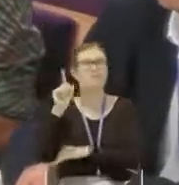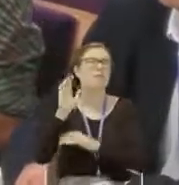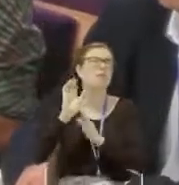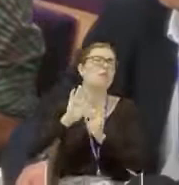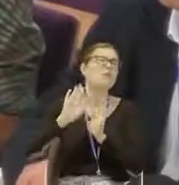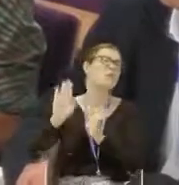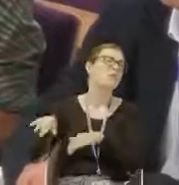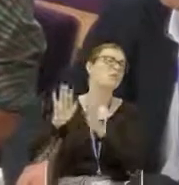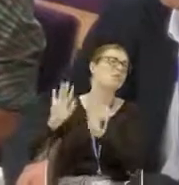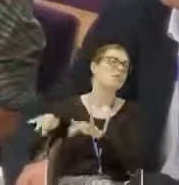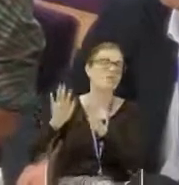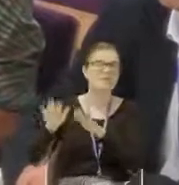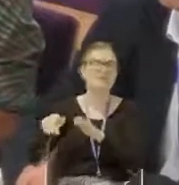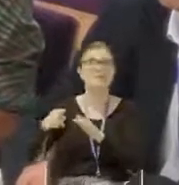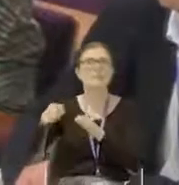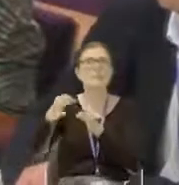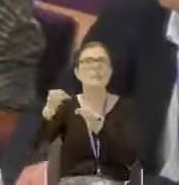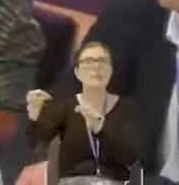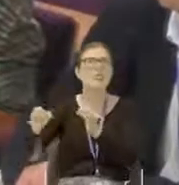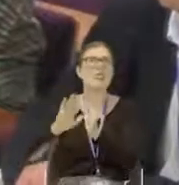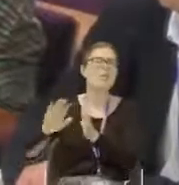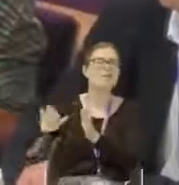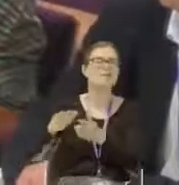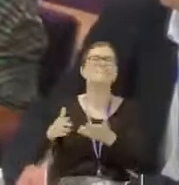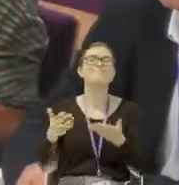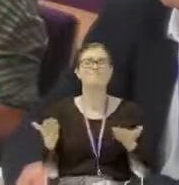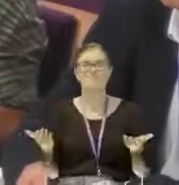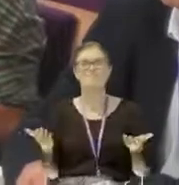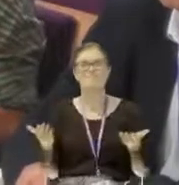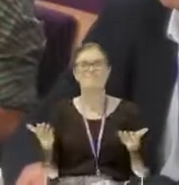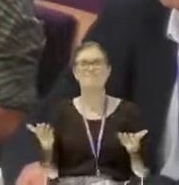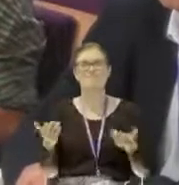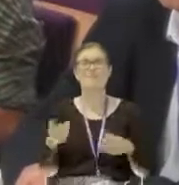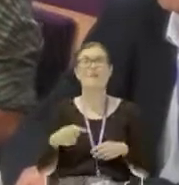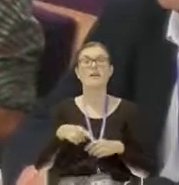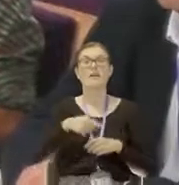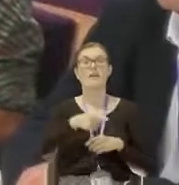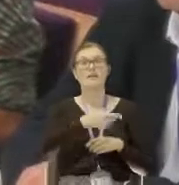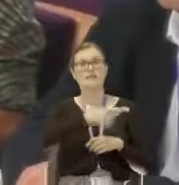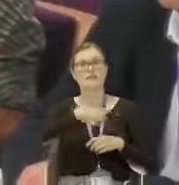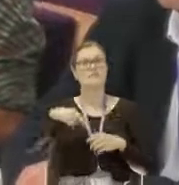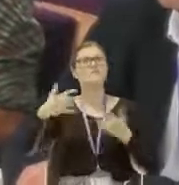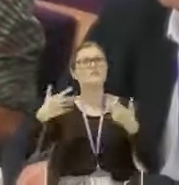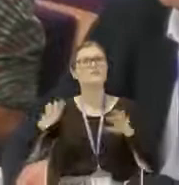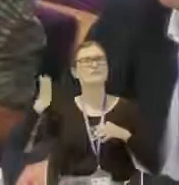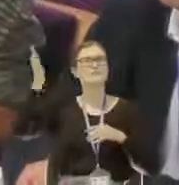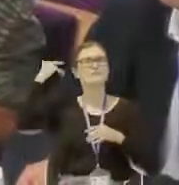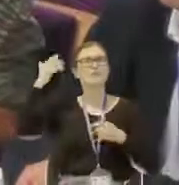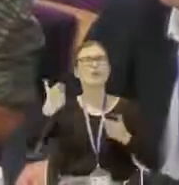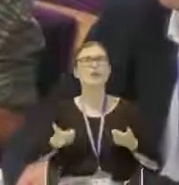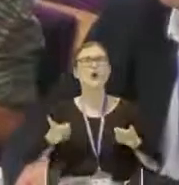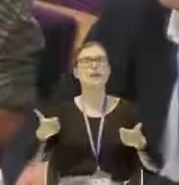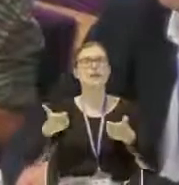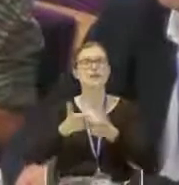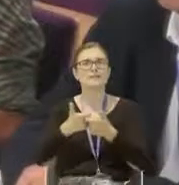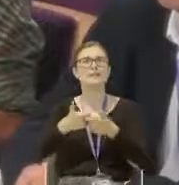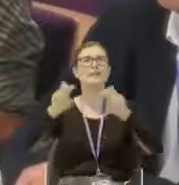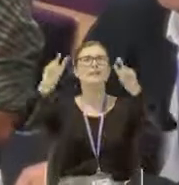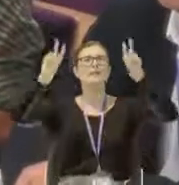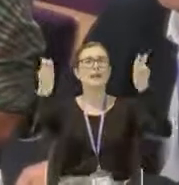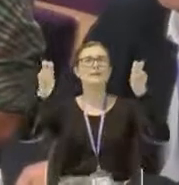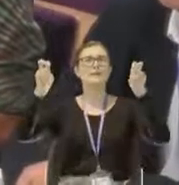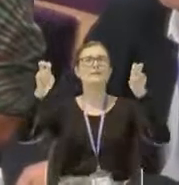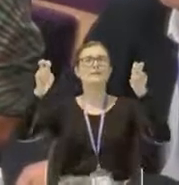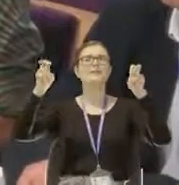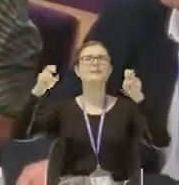at COP27. We also wish to appreciate the emergence of an urban process as part of the G7, which is demonstrating that